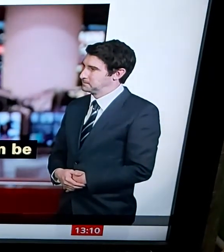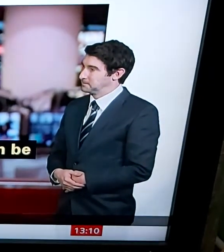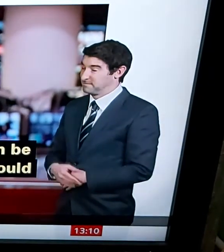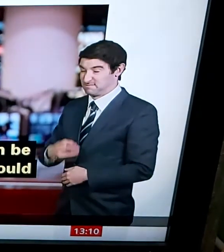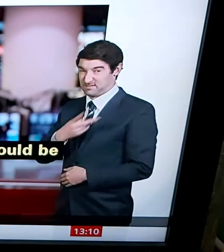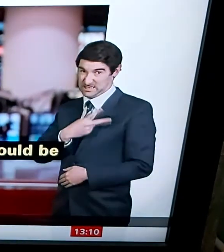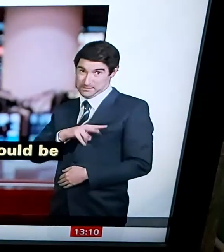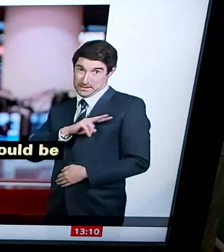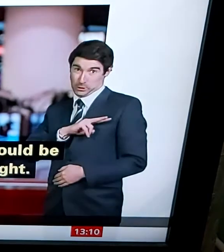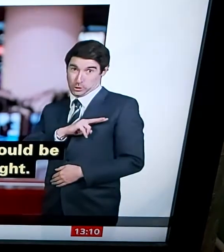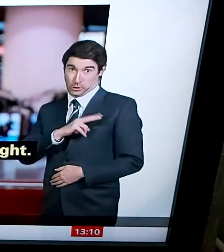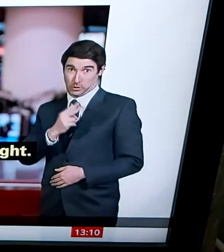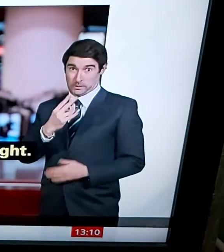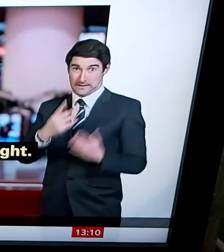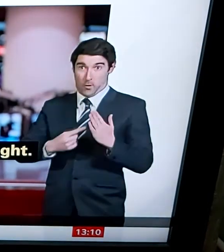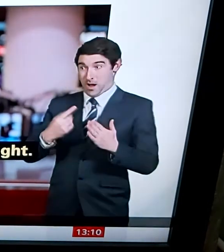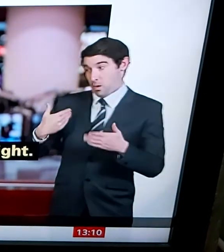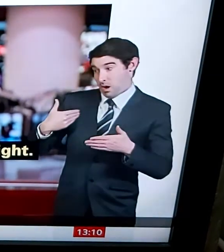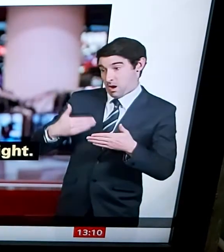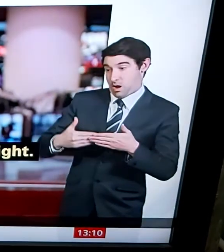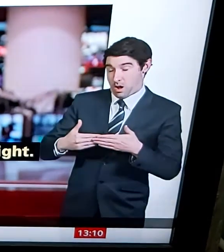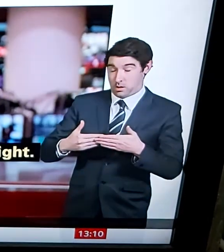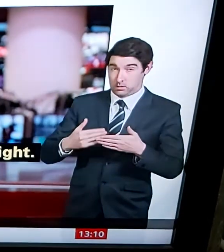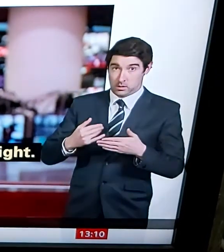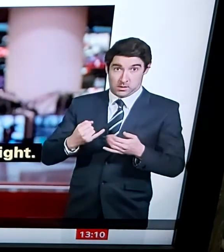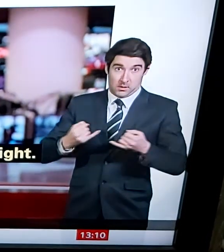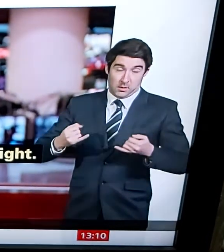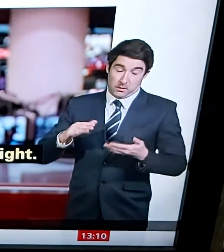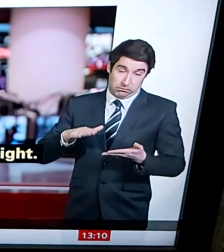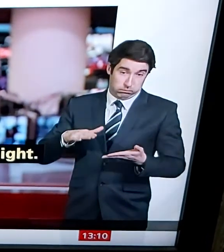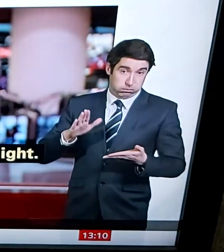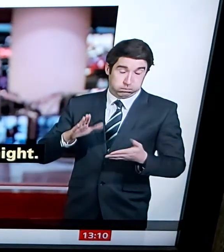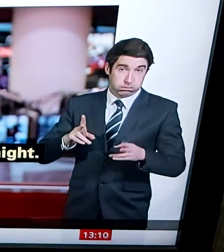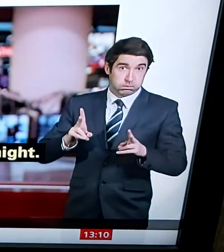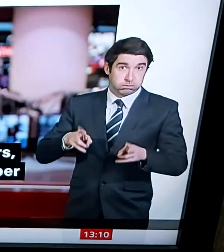number of deaths from coronavirus. 849 people have died in the latest